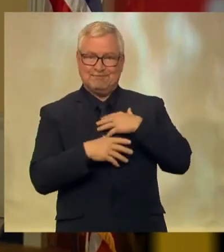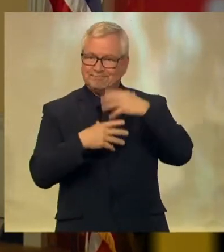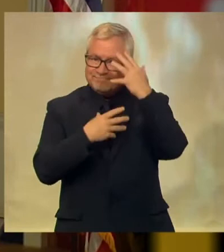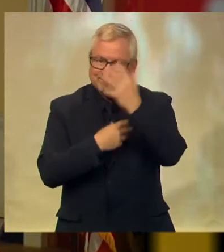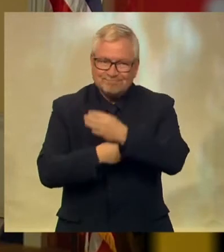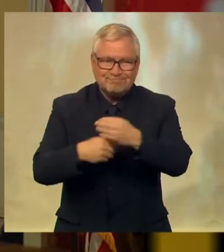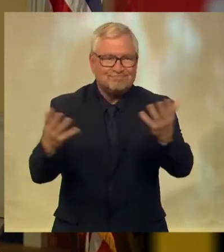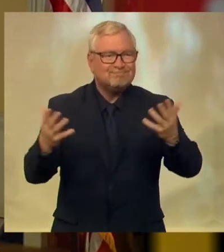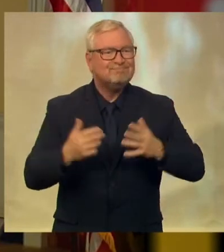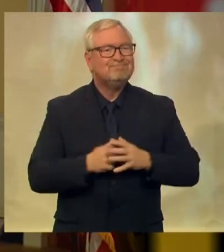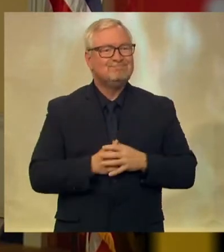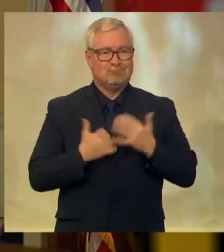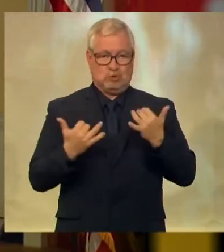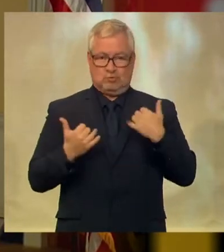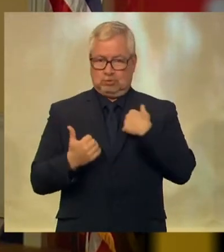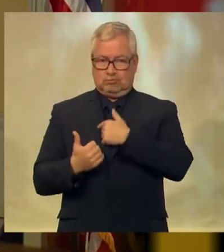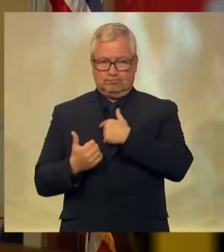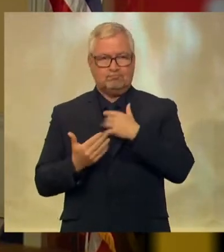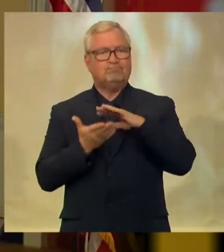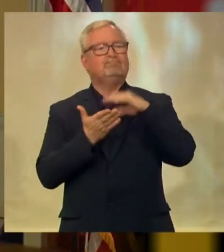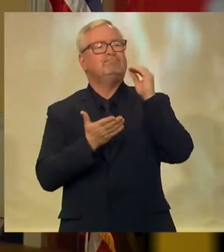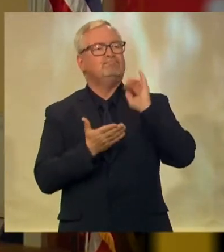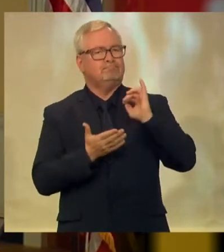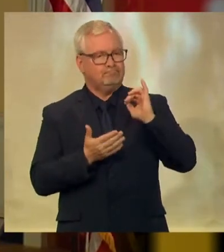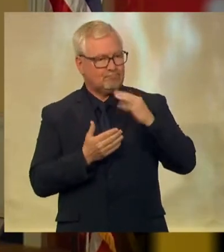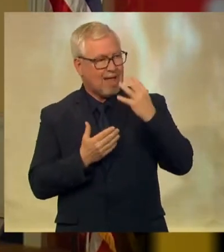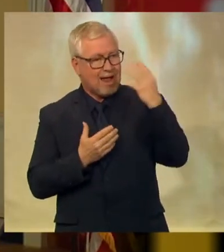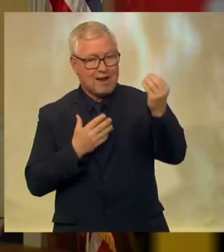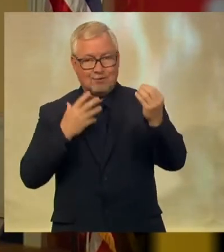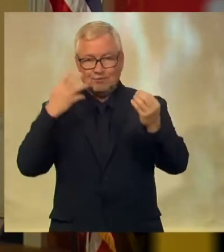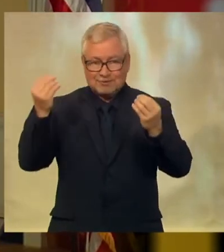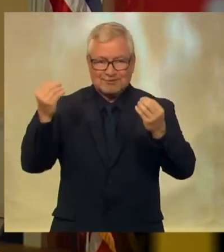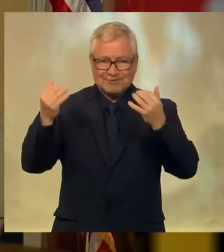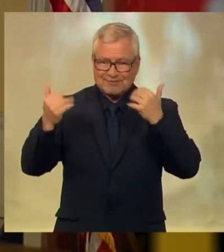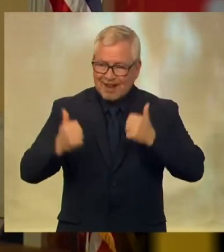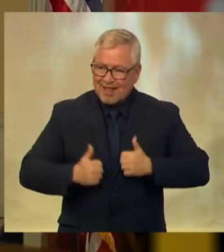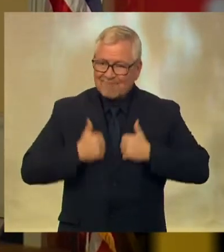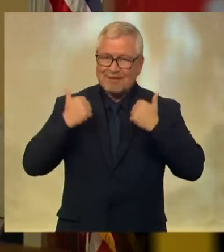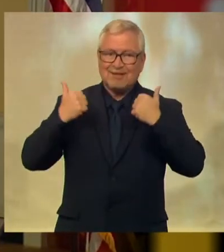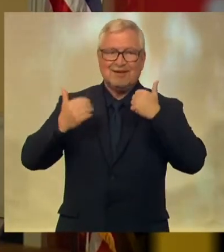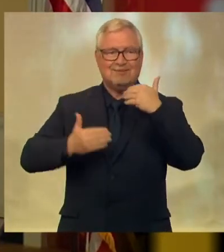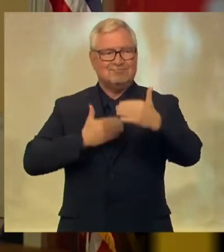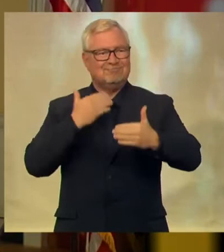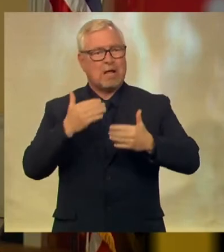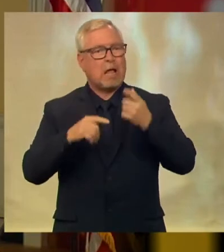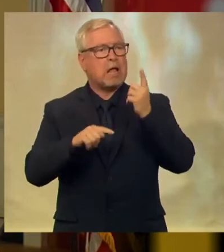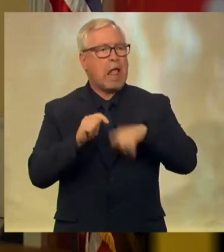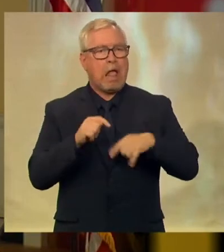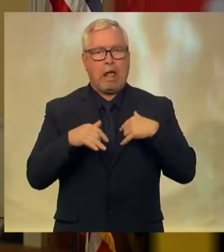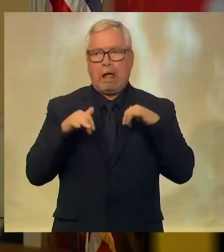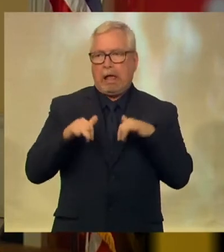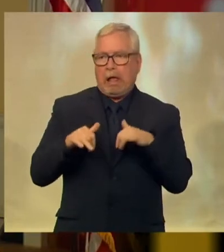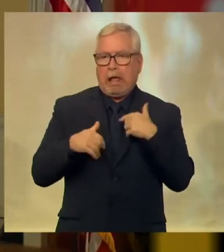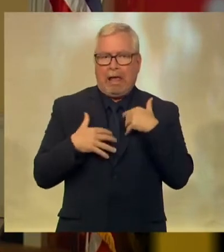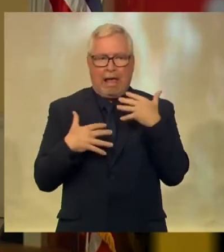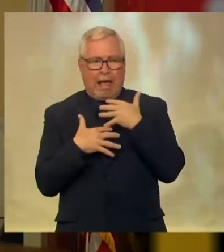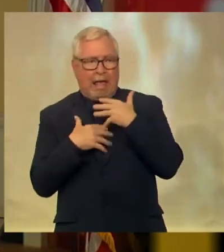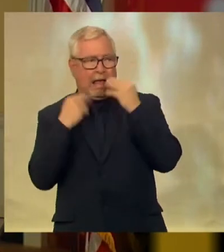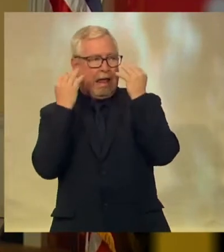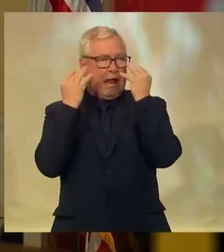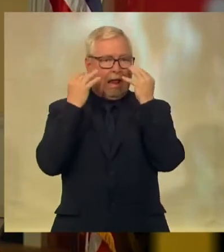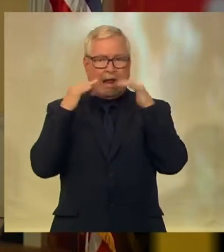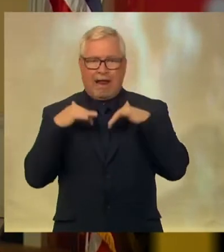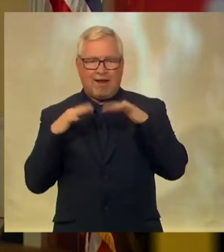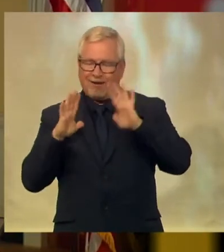live with this virus, not to live in fear of it. We can't let it continue to dictate how we live our lives. Our offices